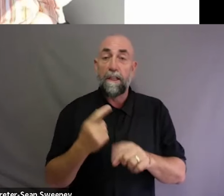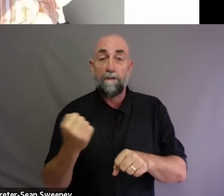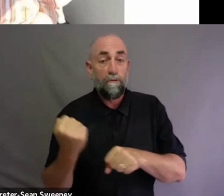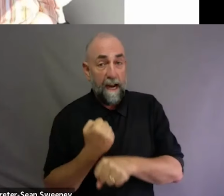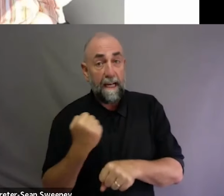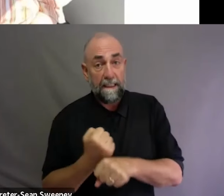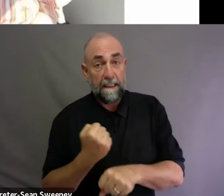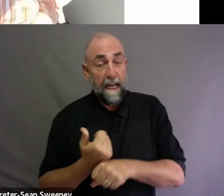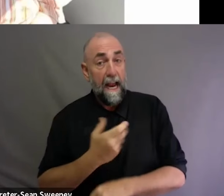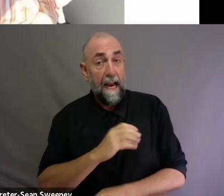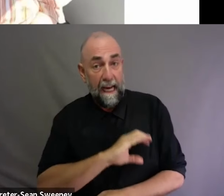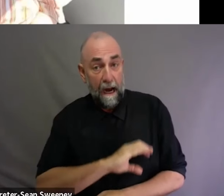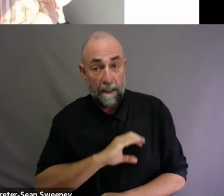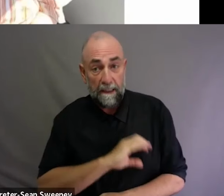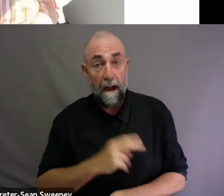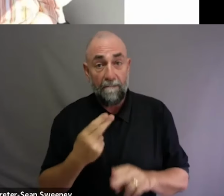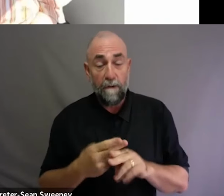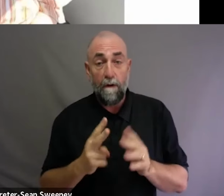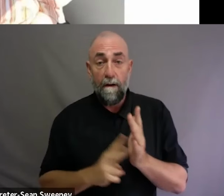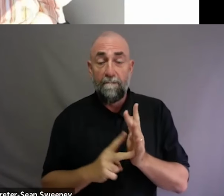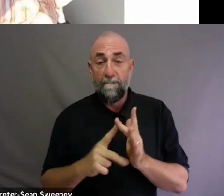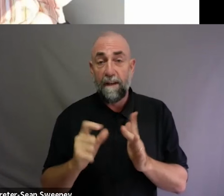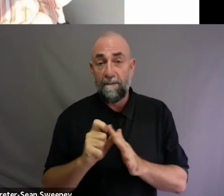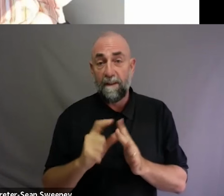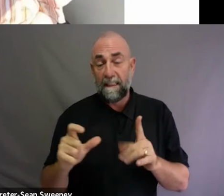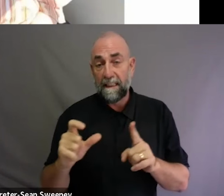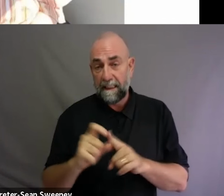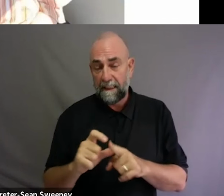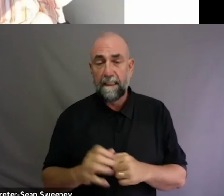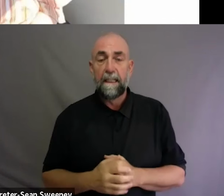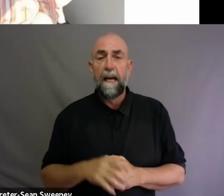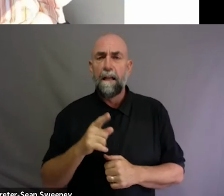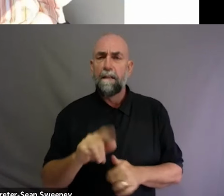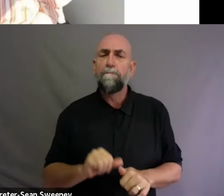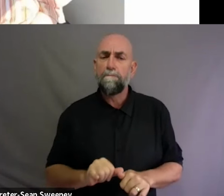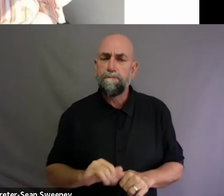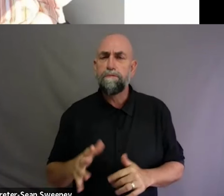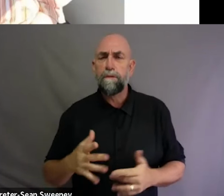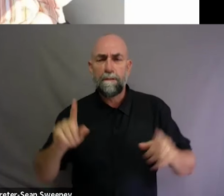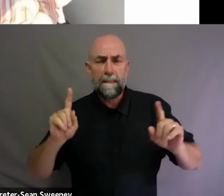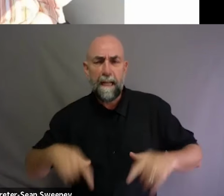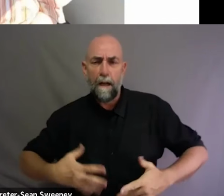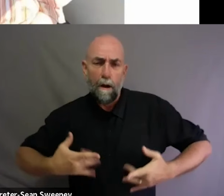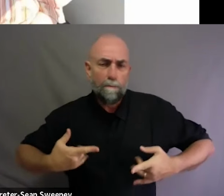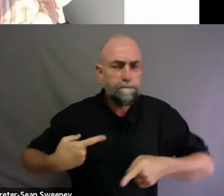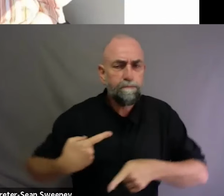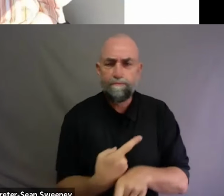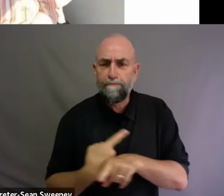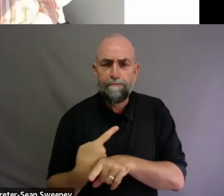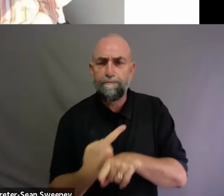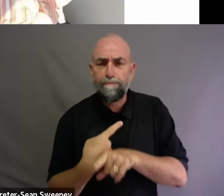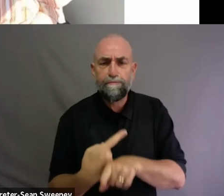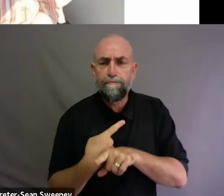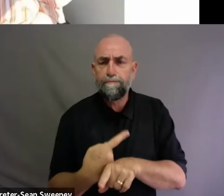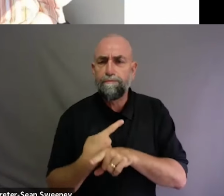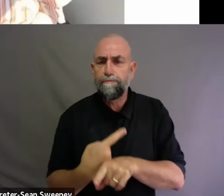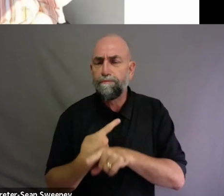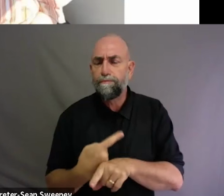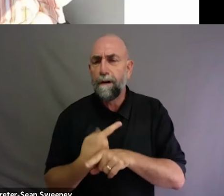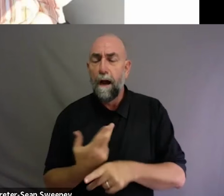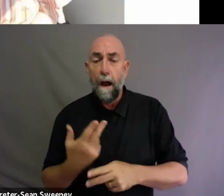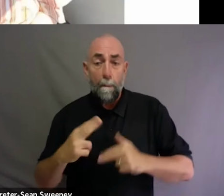it was actually just a meditative process, or which enabled discussion and community building within the group. So it became